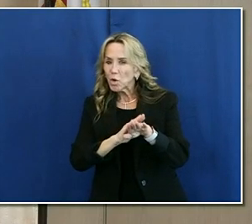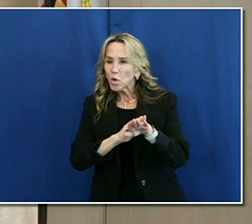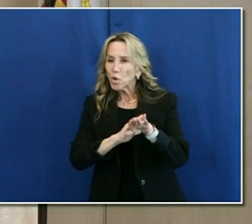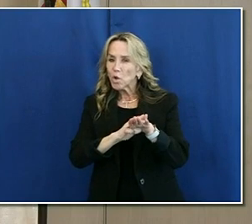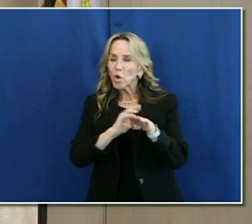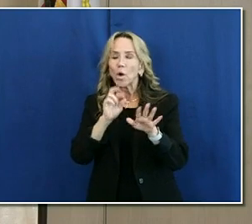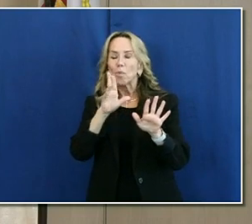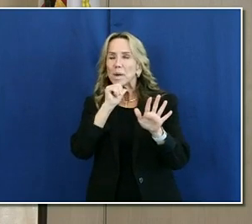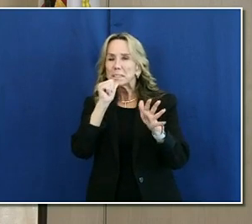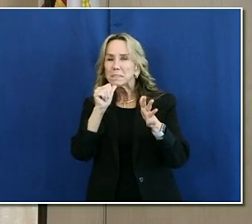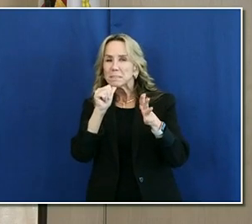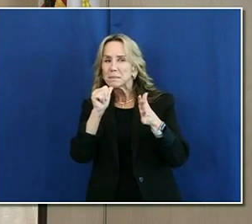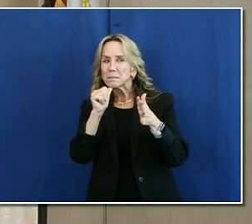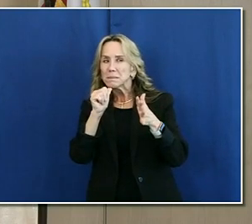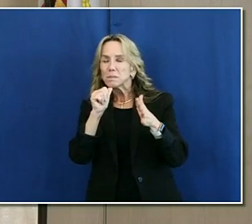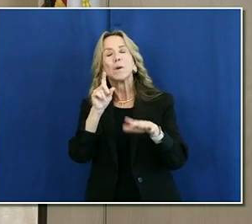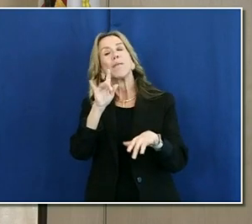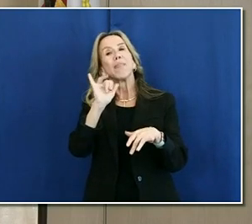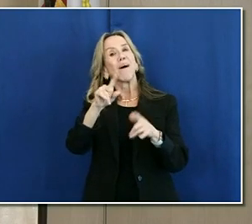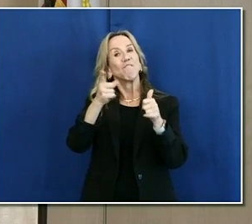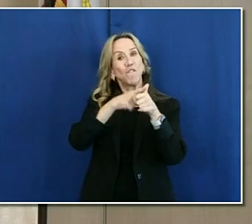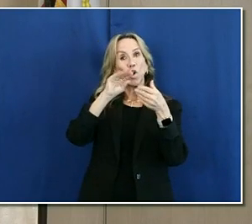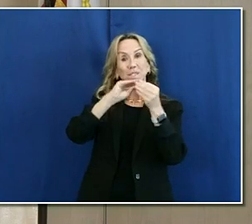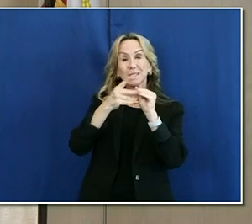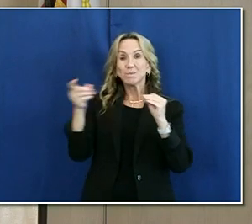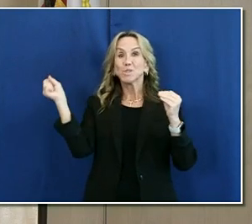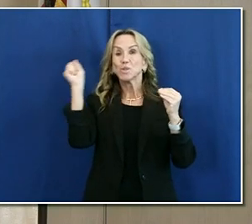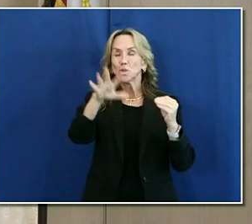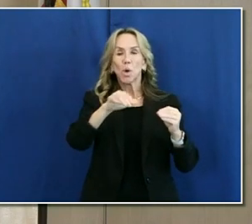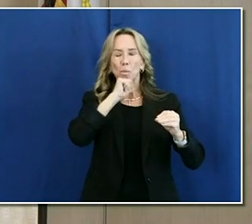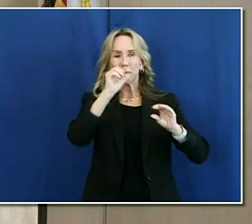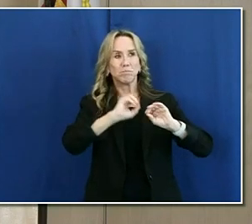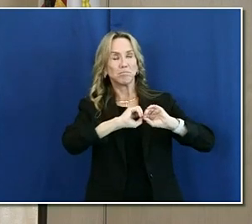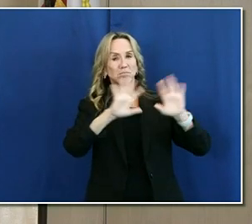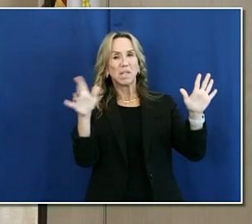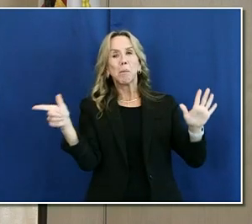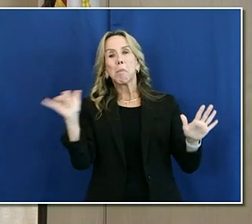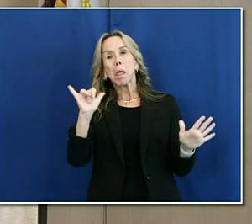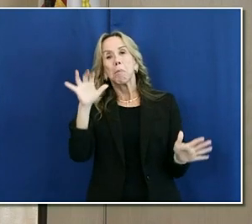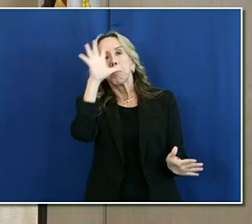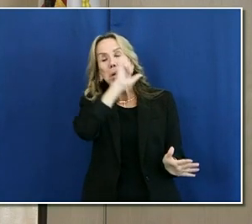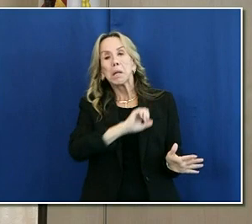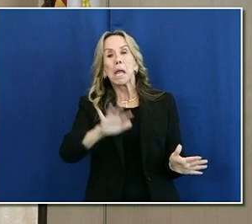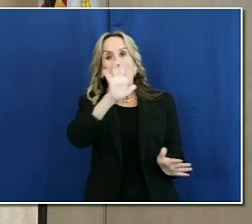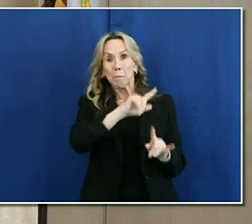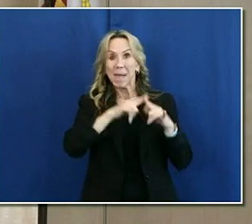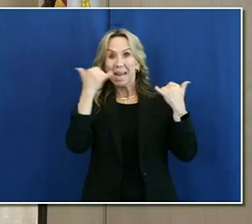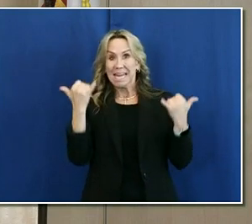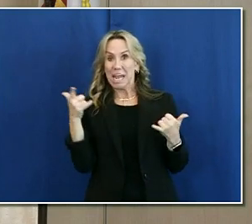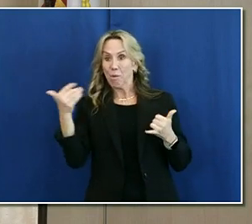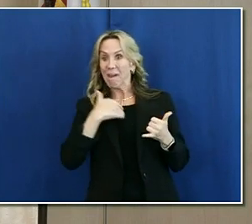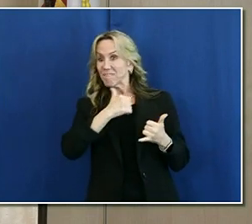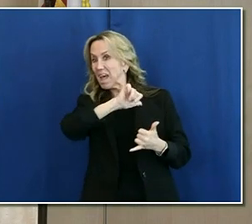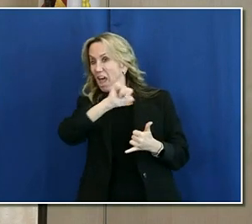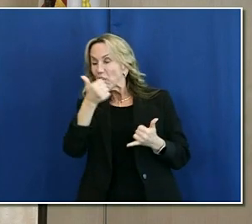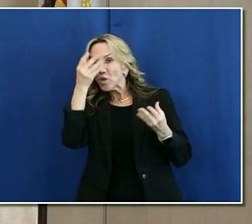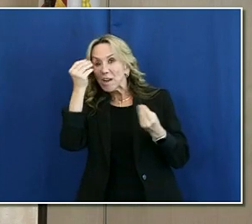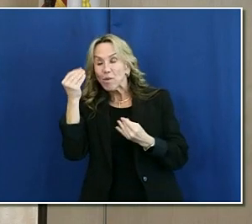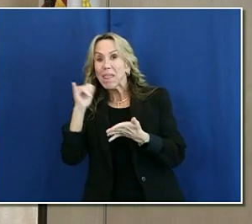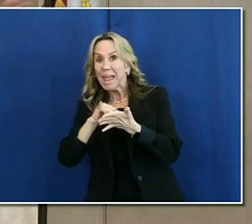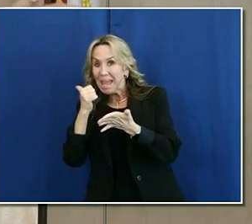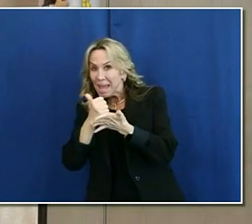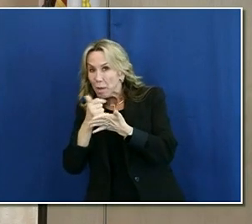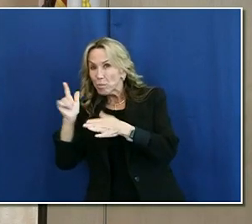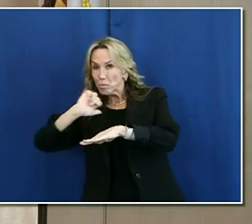best guess Well, at it's that based. moment, and now you want to see if maybe there's a better number. Is that accurate? It was